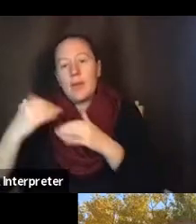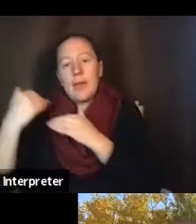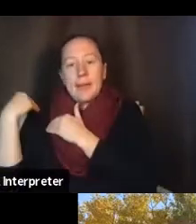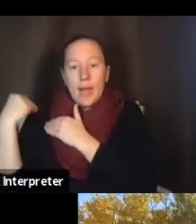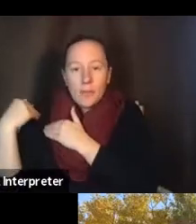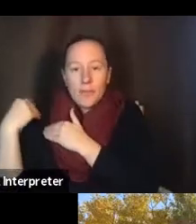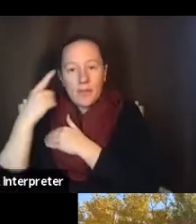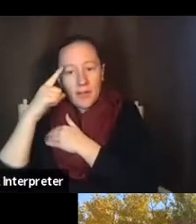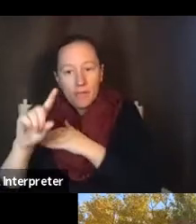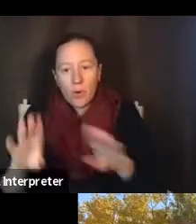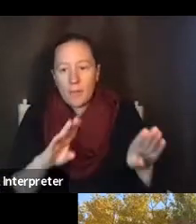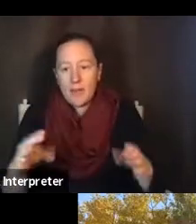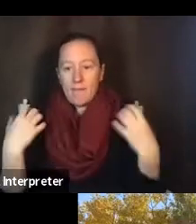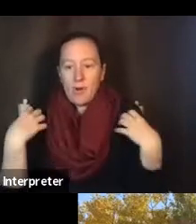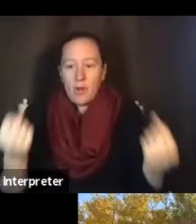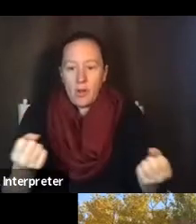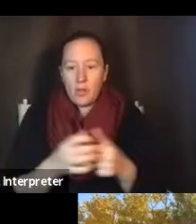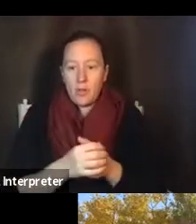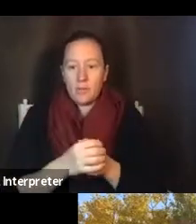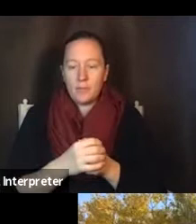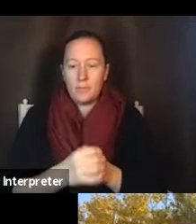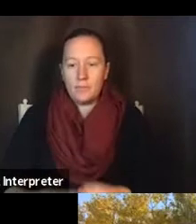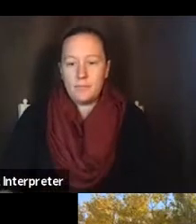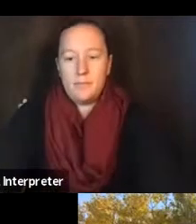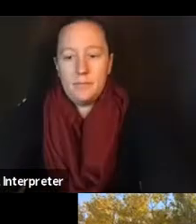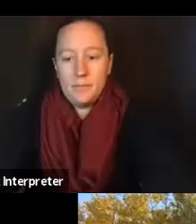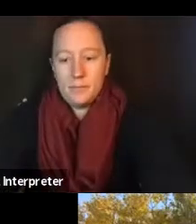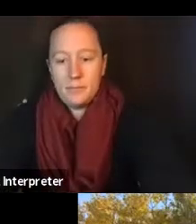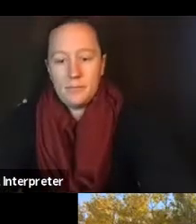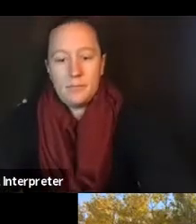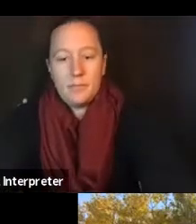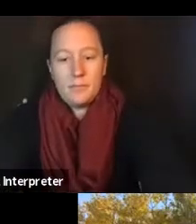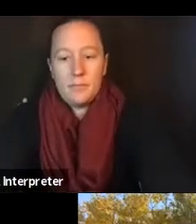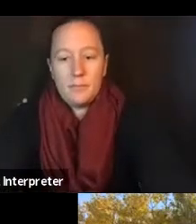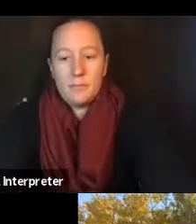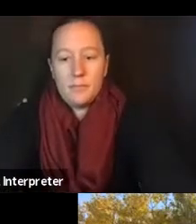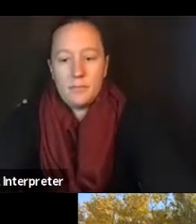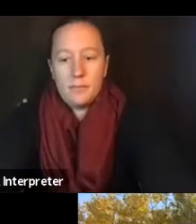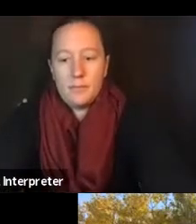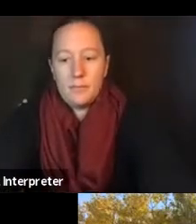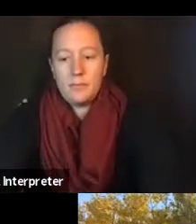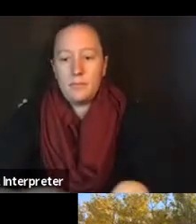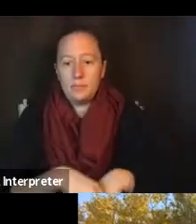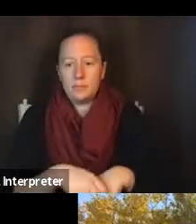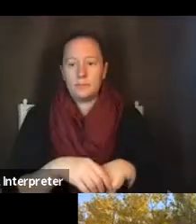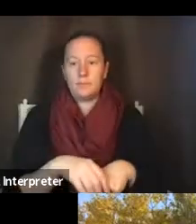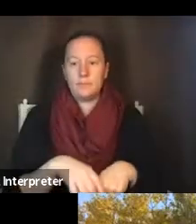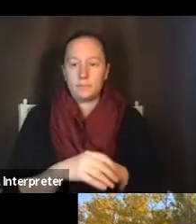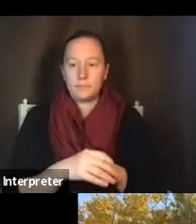for behavioral health for the state, and what it does in terms of data and how we use data.